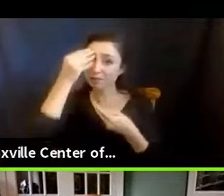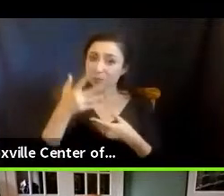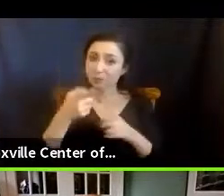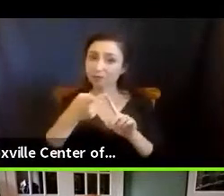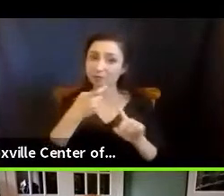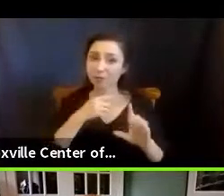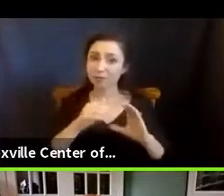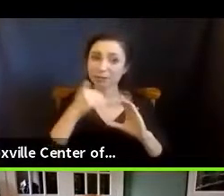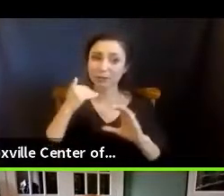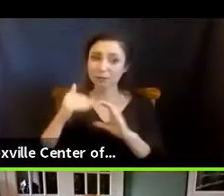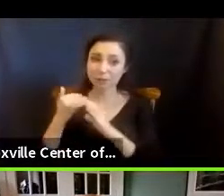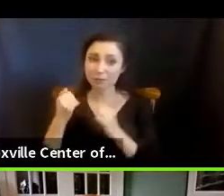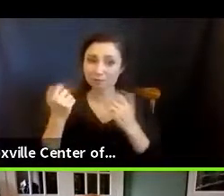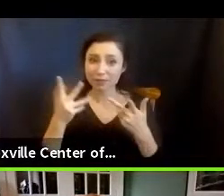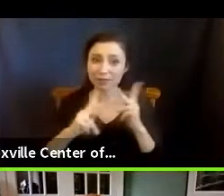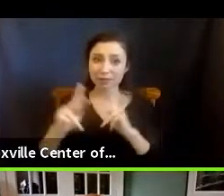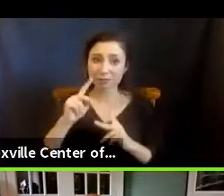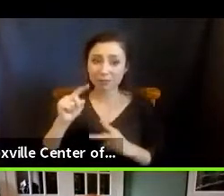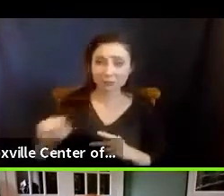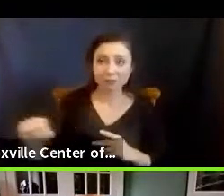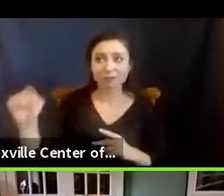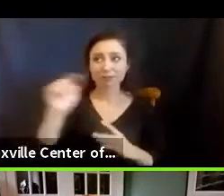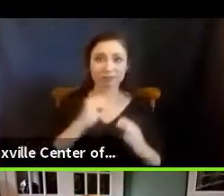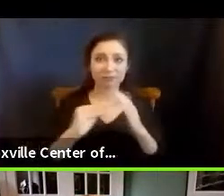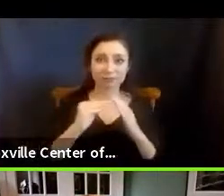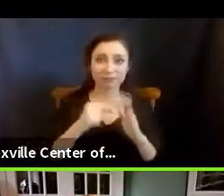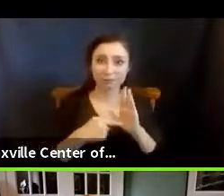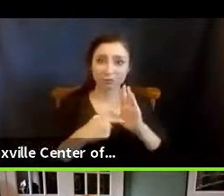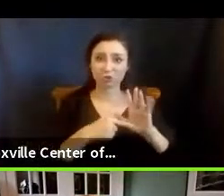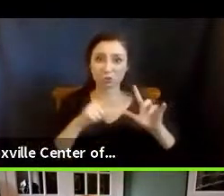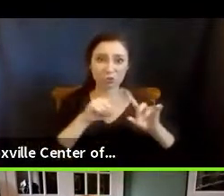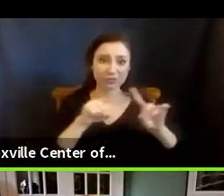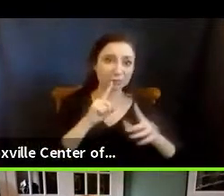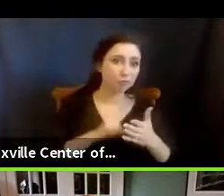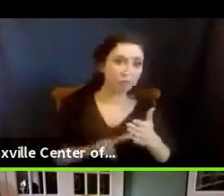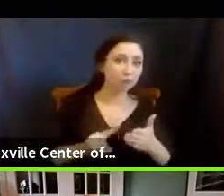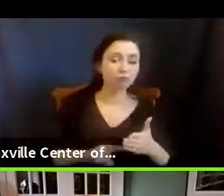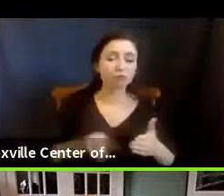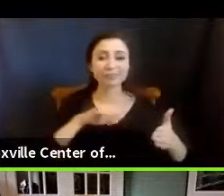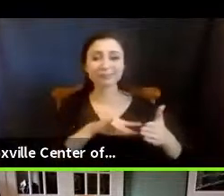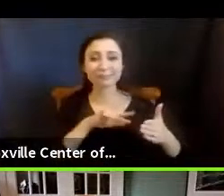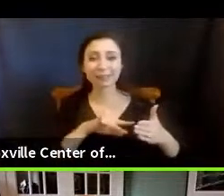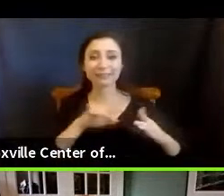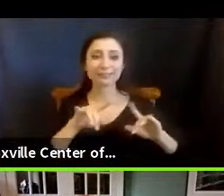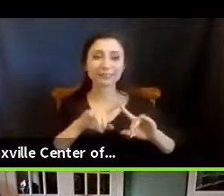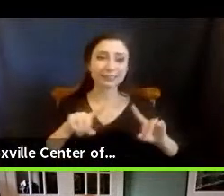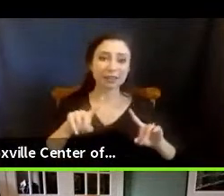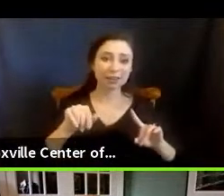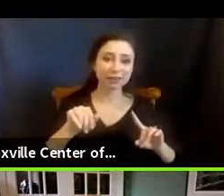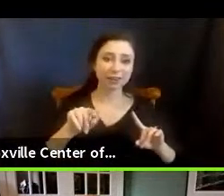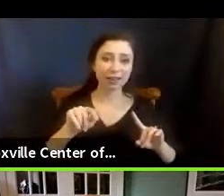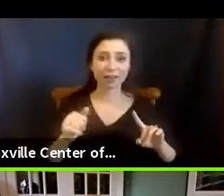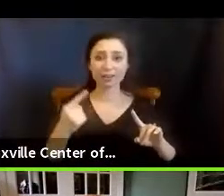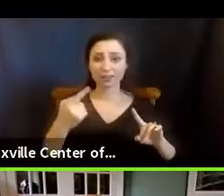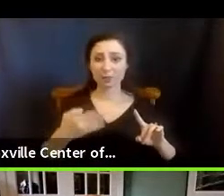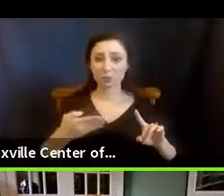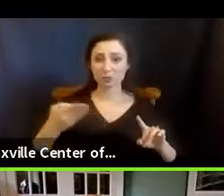from various members of the community showing different studies with different data points, but it's the one thing that